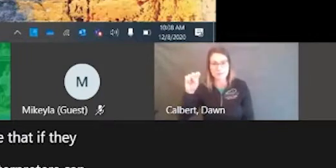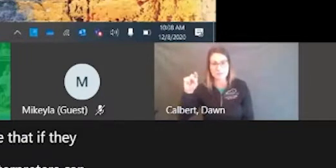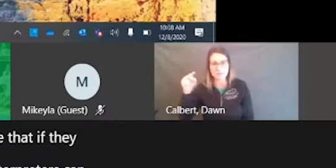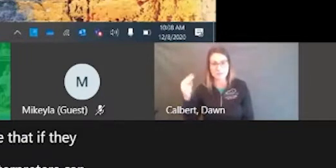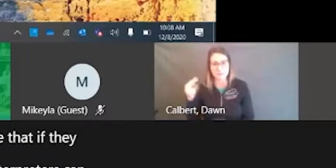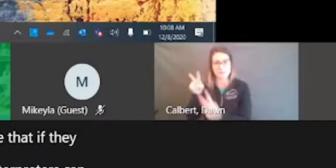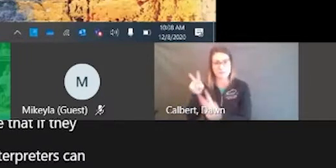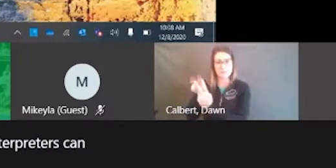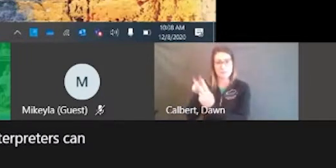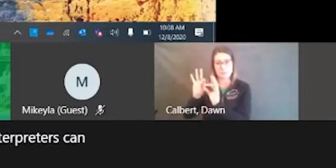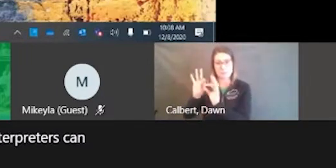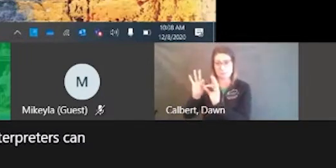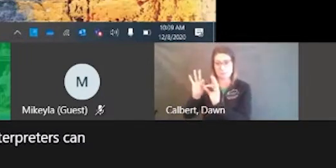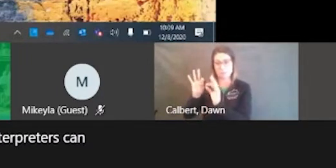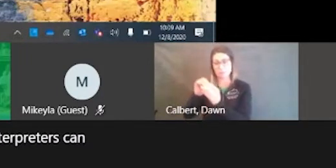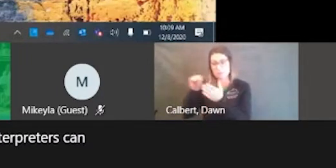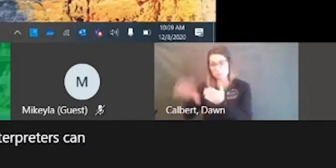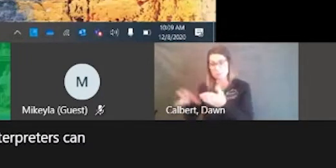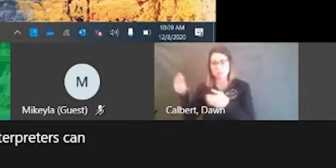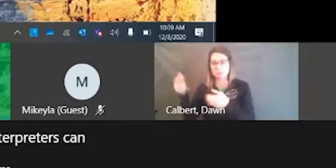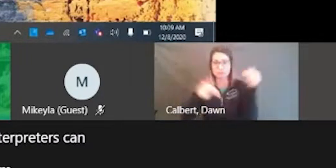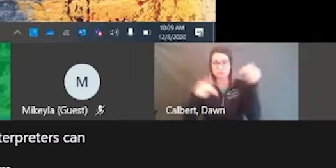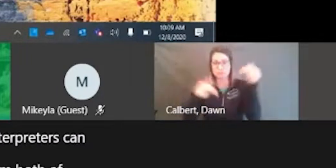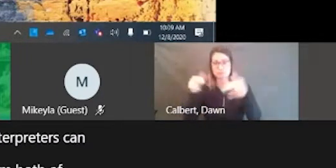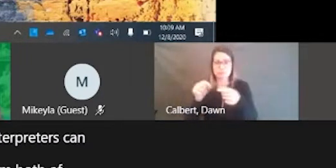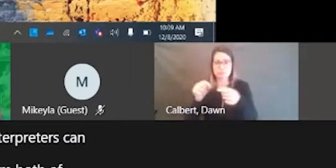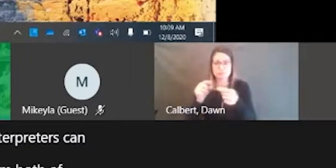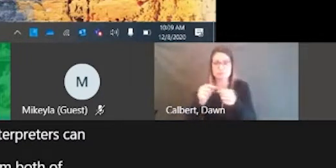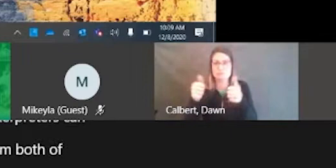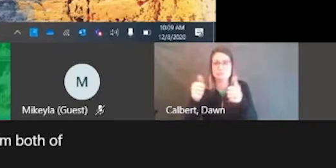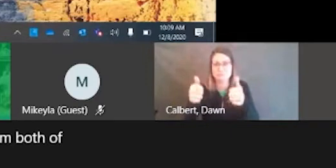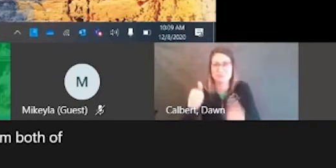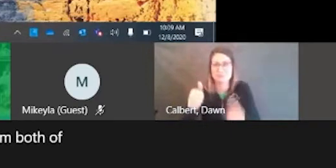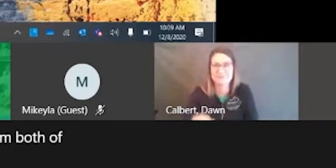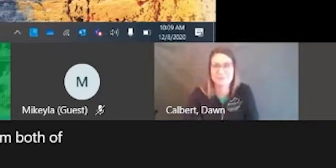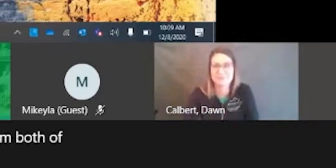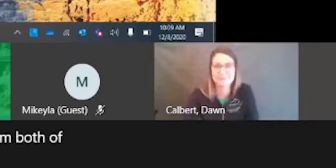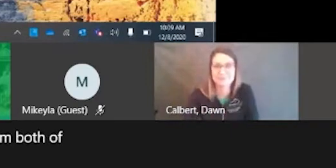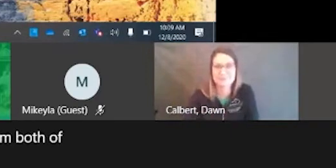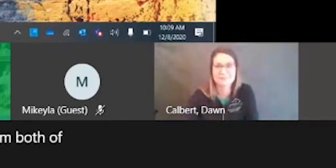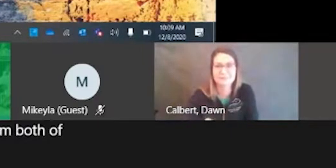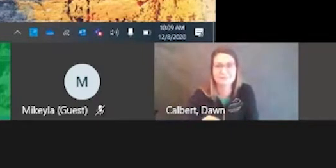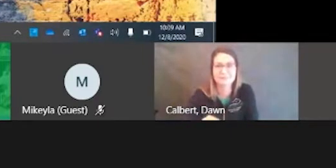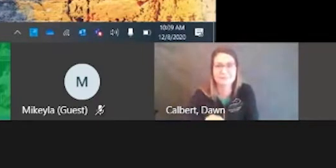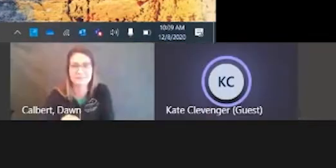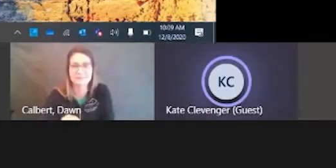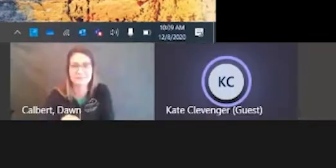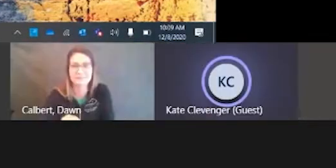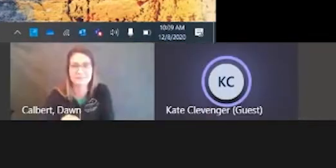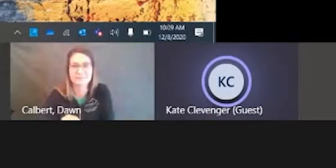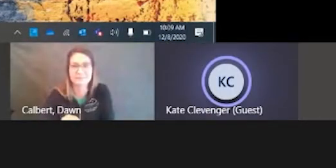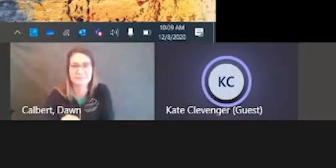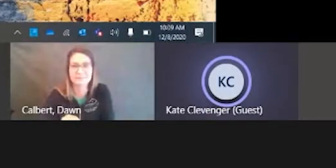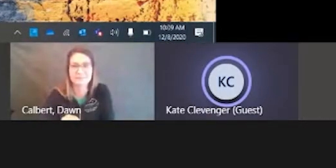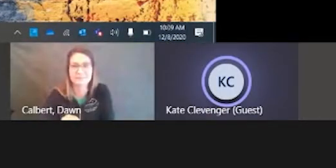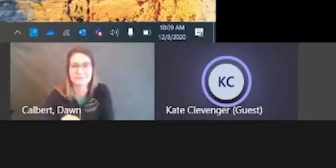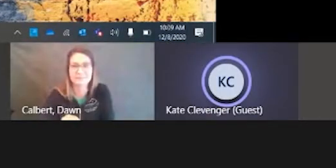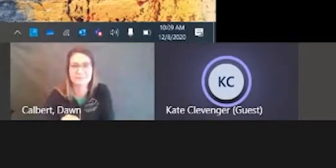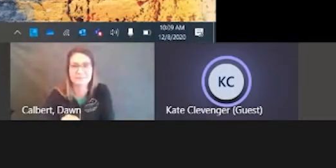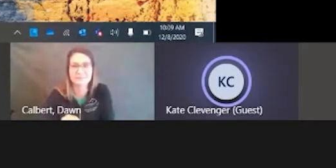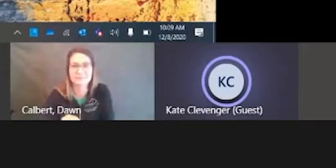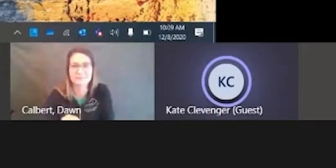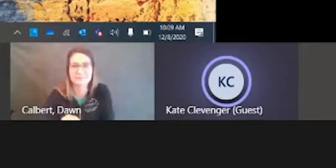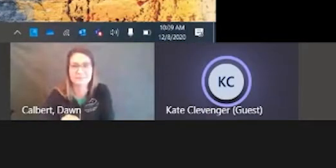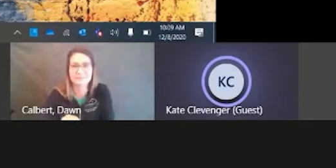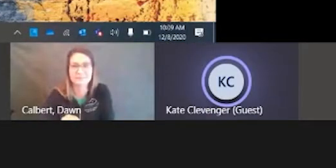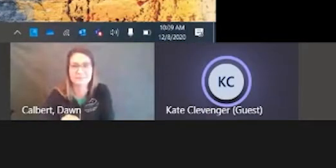chime in, and then we would love to hear from both of them as well. Hi, this is one of the other interpreters. Sorry.